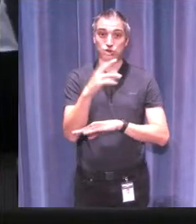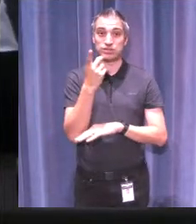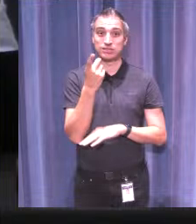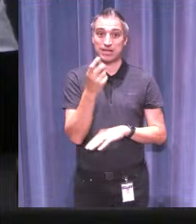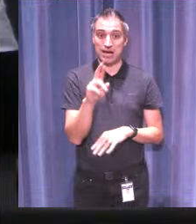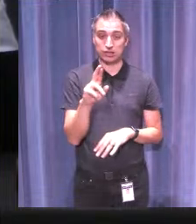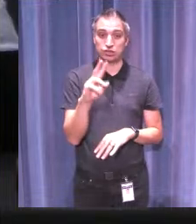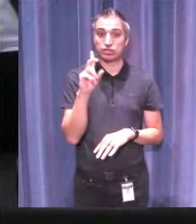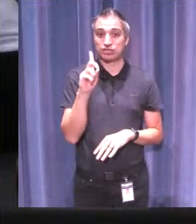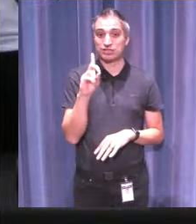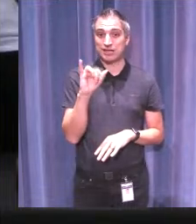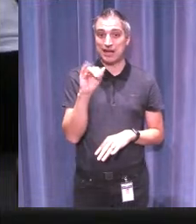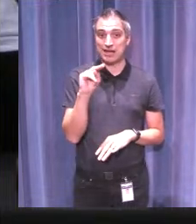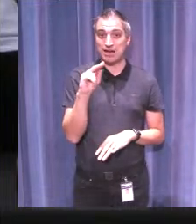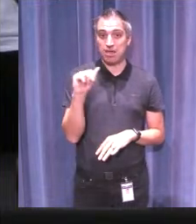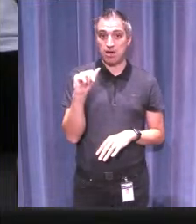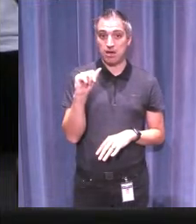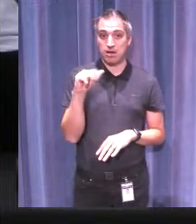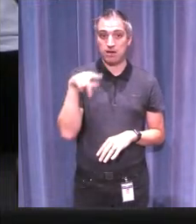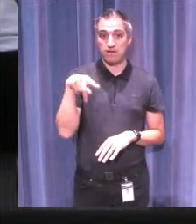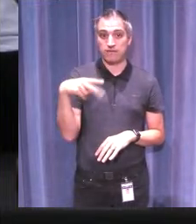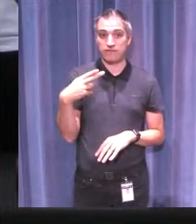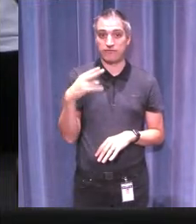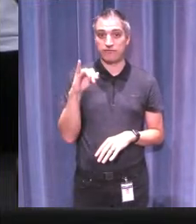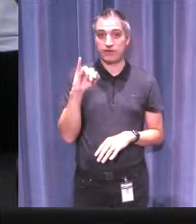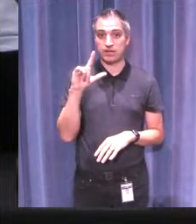Dr. Diana Phillips.